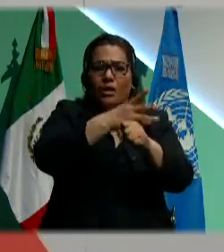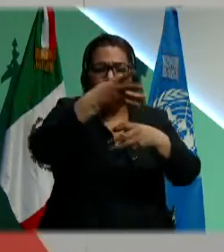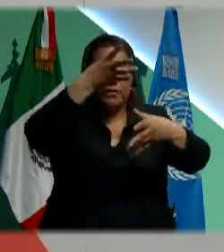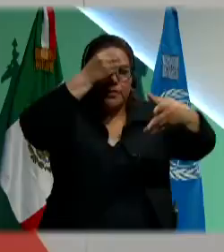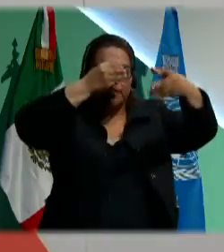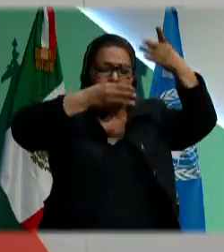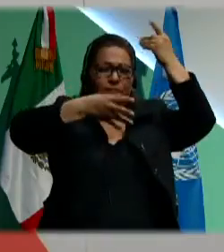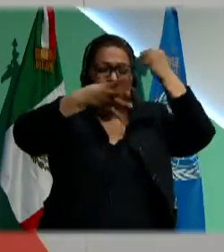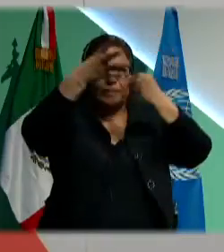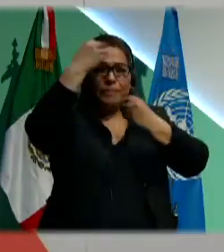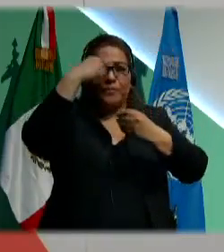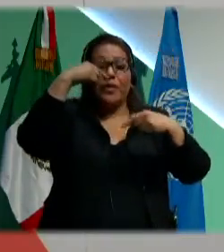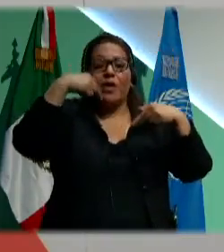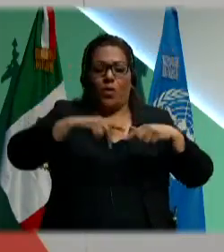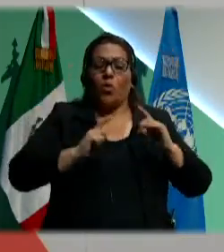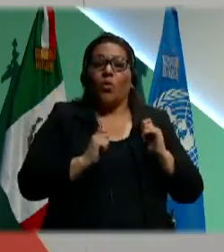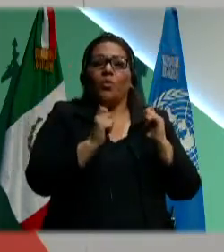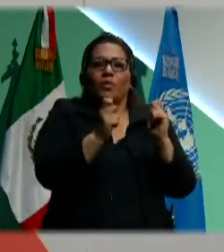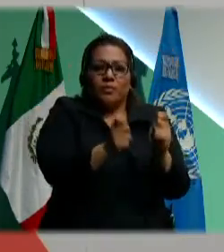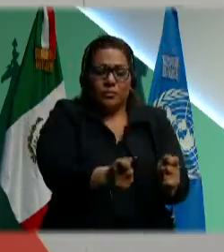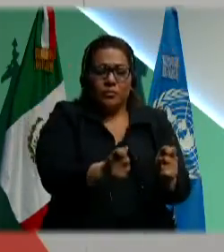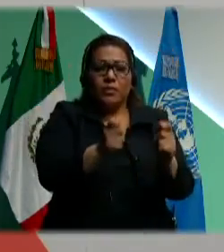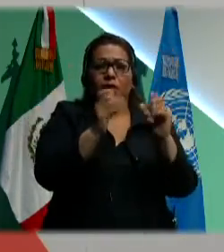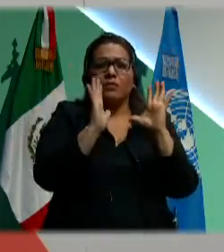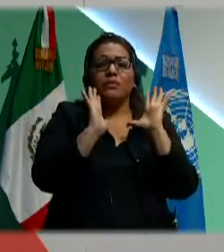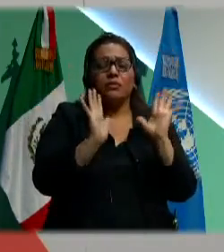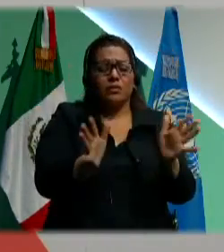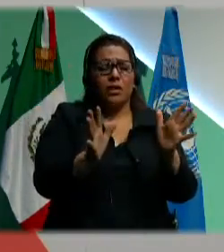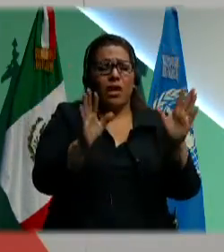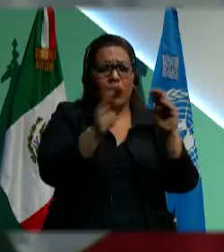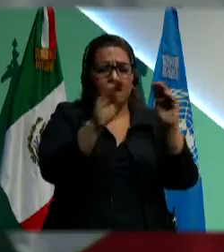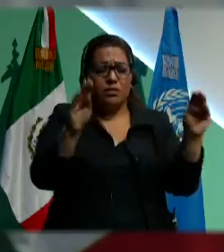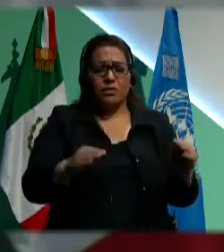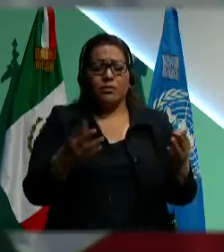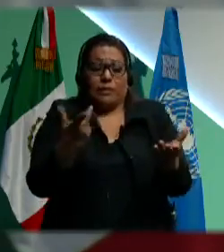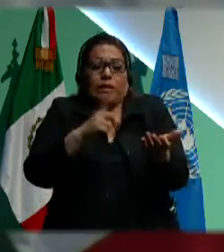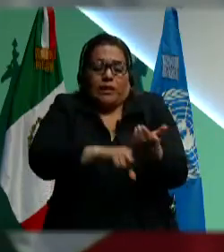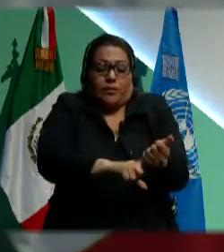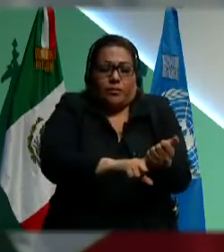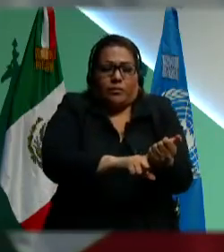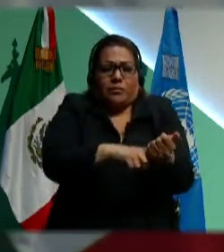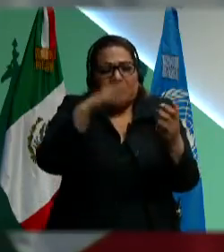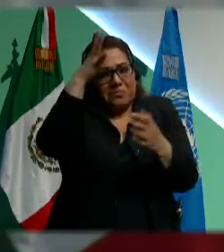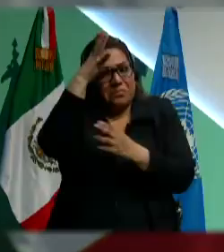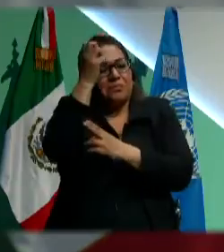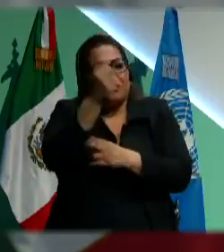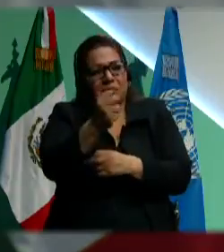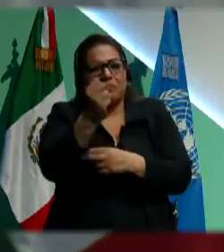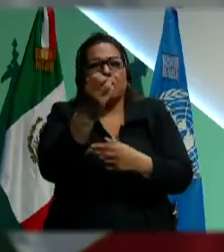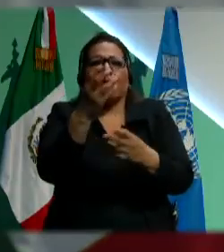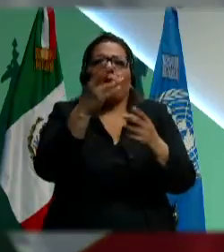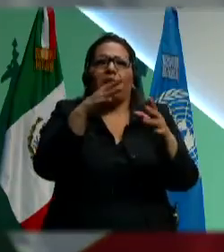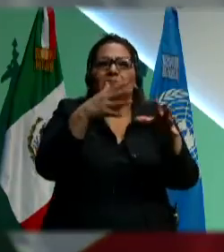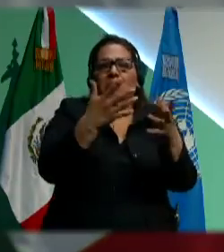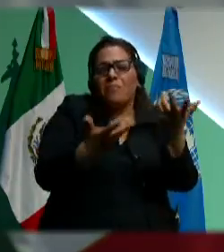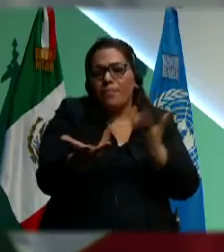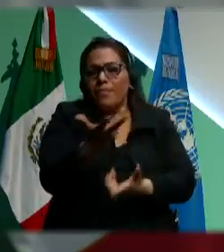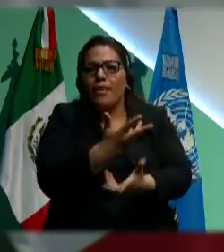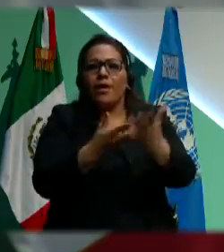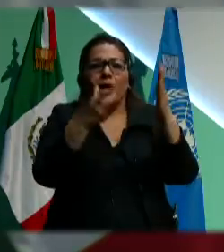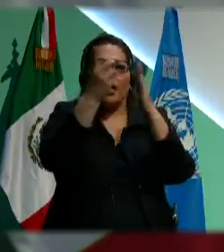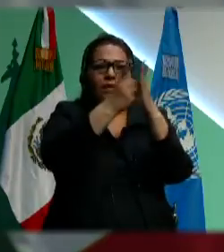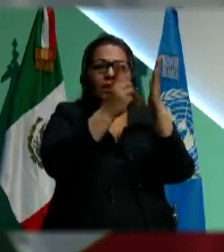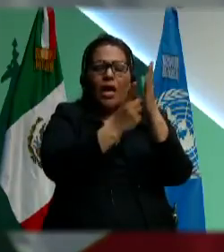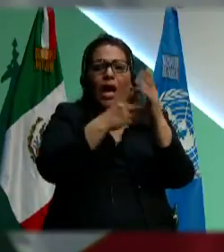and algorithms of state and corporate surveillance, we see a crisis of extreme alienation and unprecedented